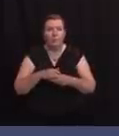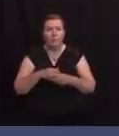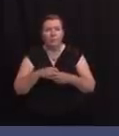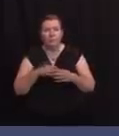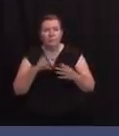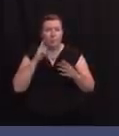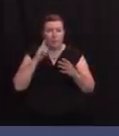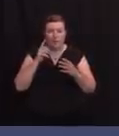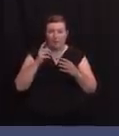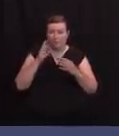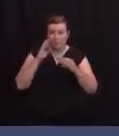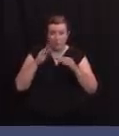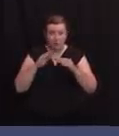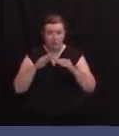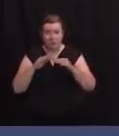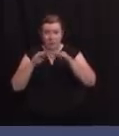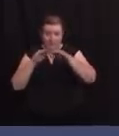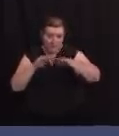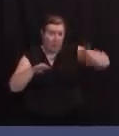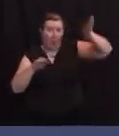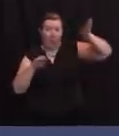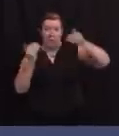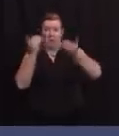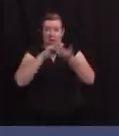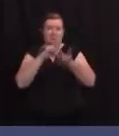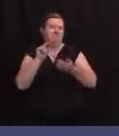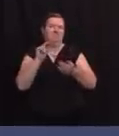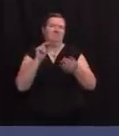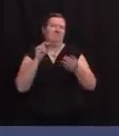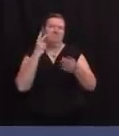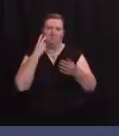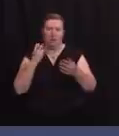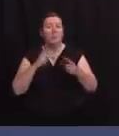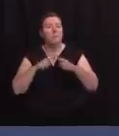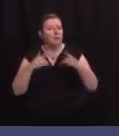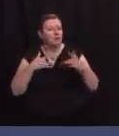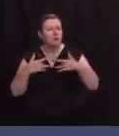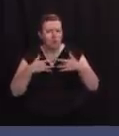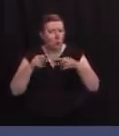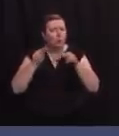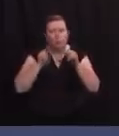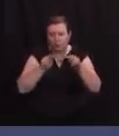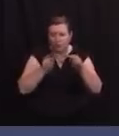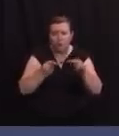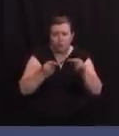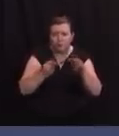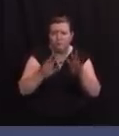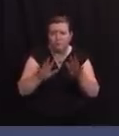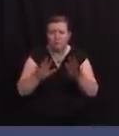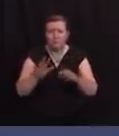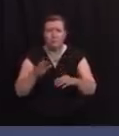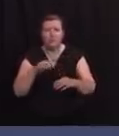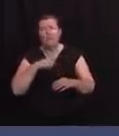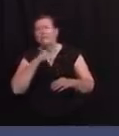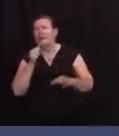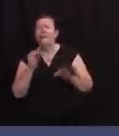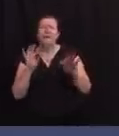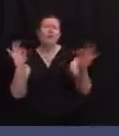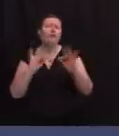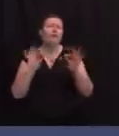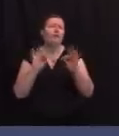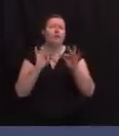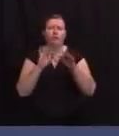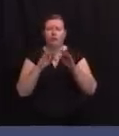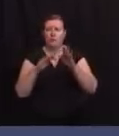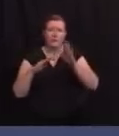winter. But certainly I am concerned, and we do watch the numbers every day to make sure that we're not turning around and going higher. And I would certainly prefer that we continue to